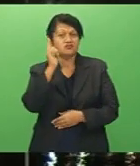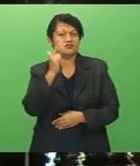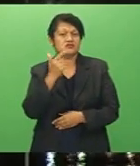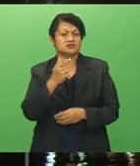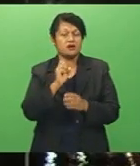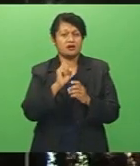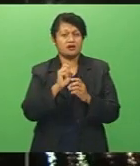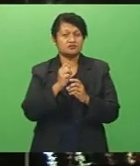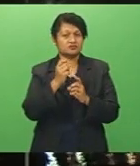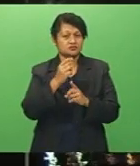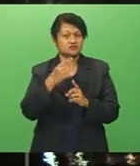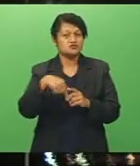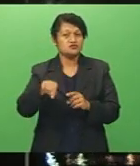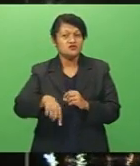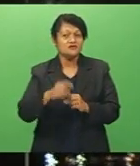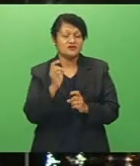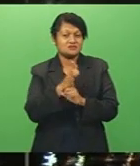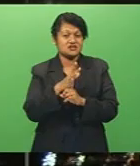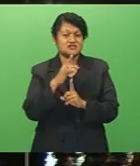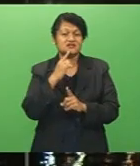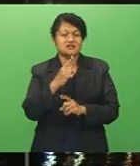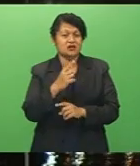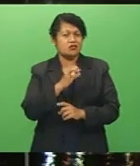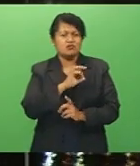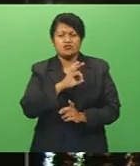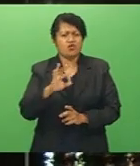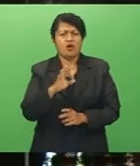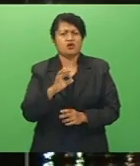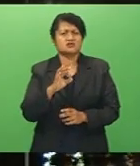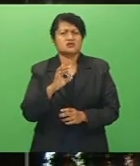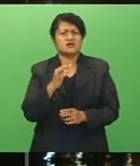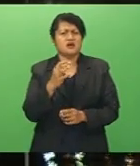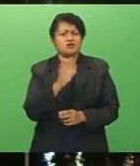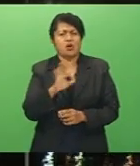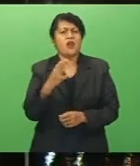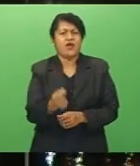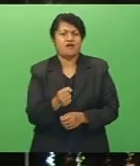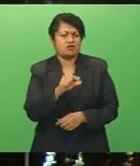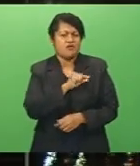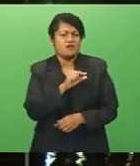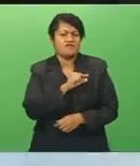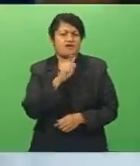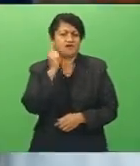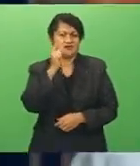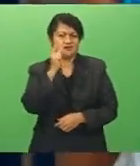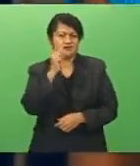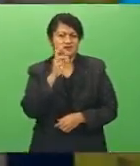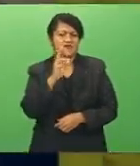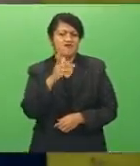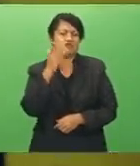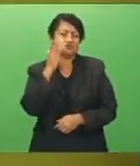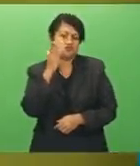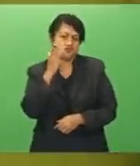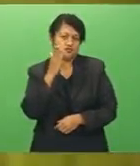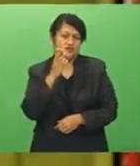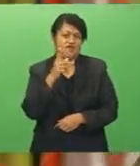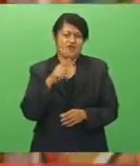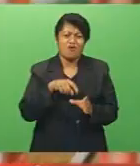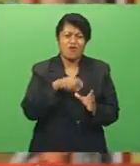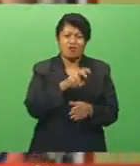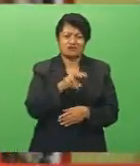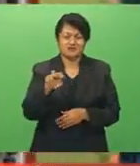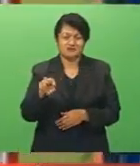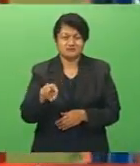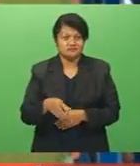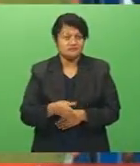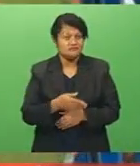qualified teachers at the school to care for students with special needs. Sanyani Boyla reports. These